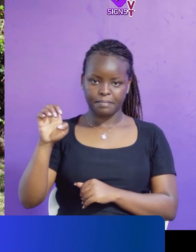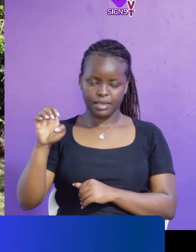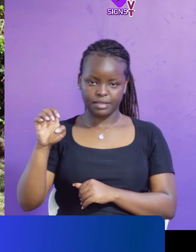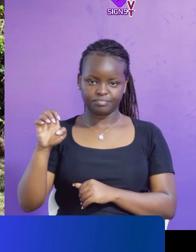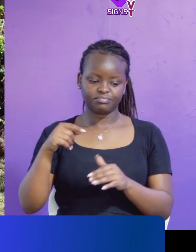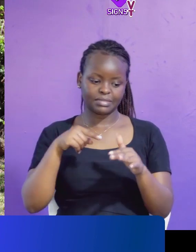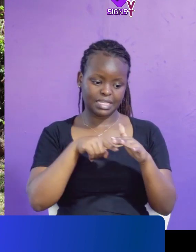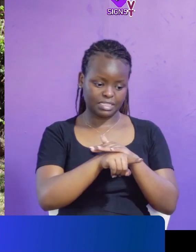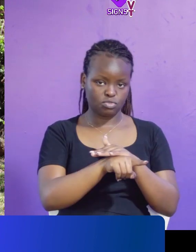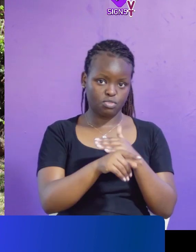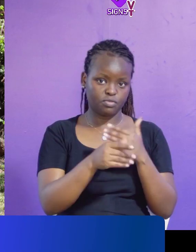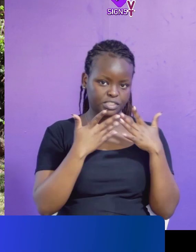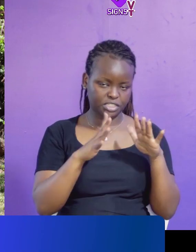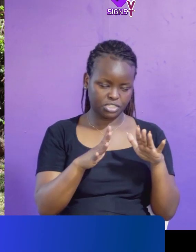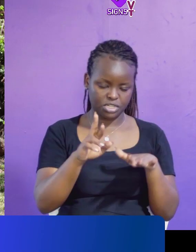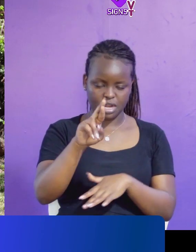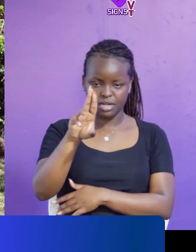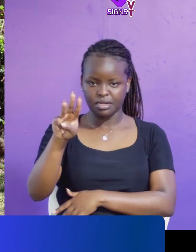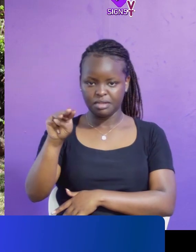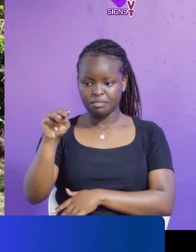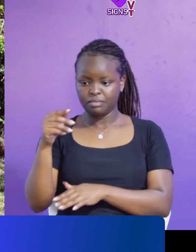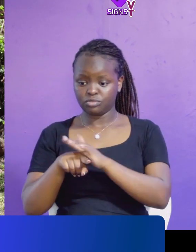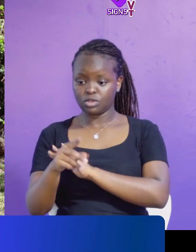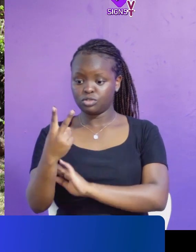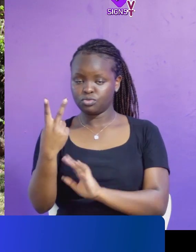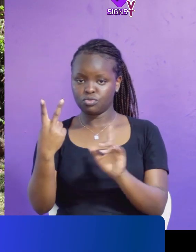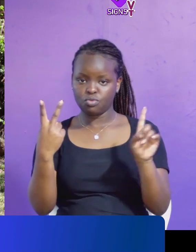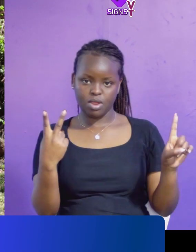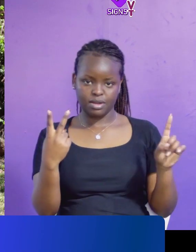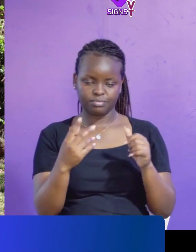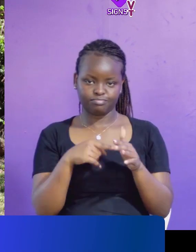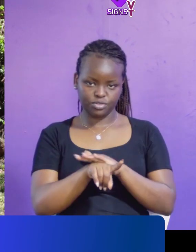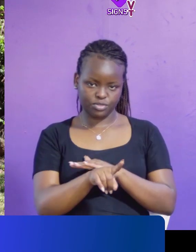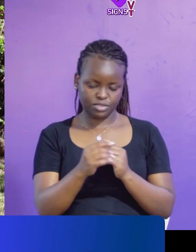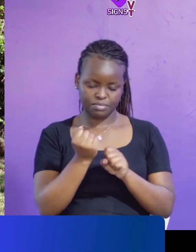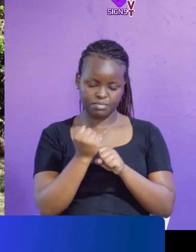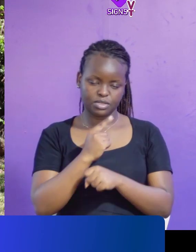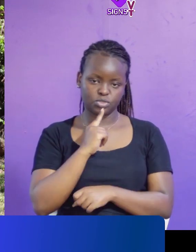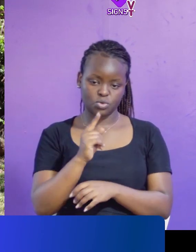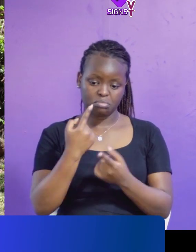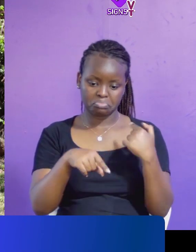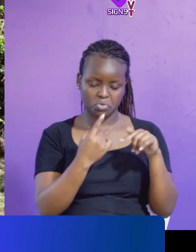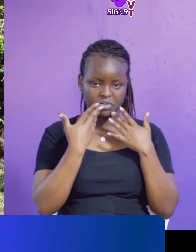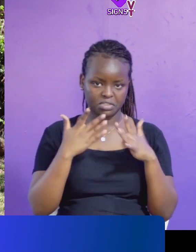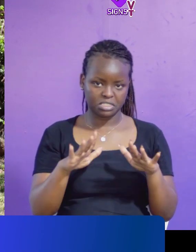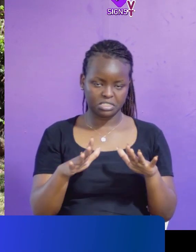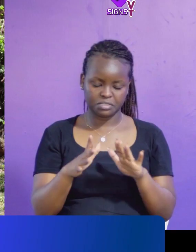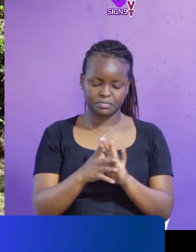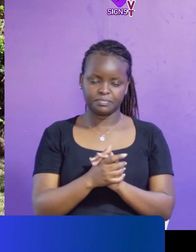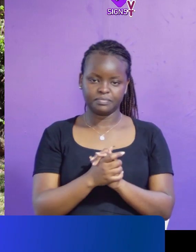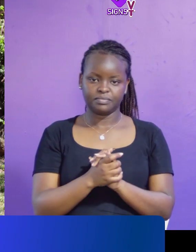sheet as Real Madrid scored 2-1 and ensured the win. Mikel Oyarzabal scored